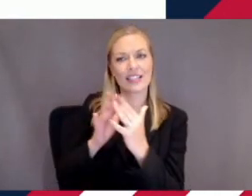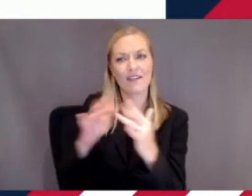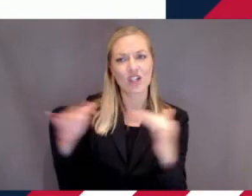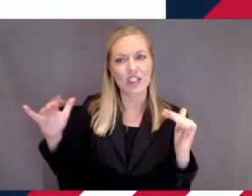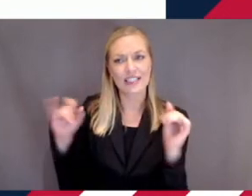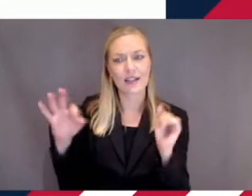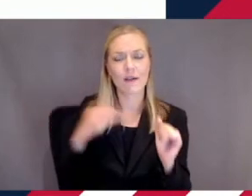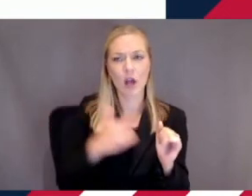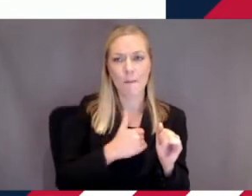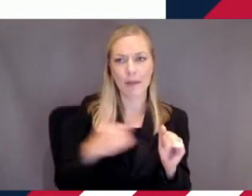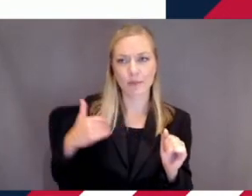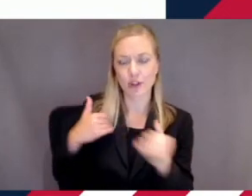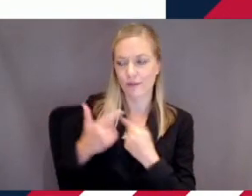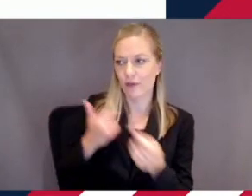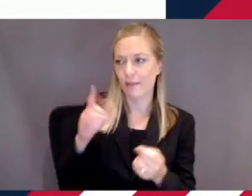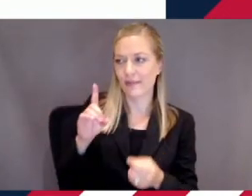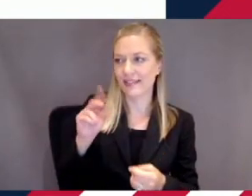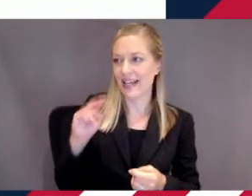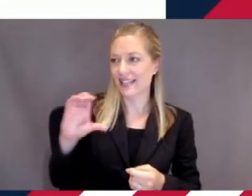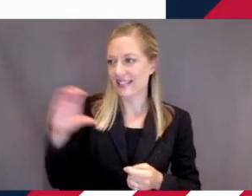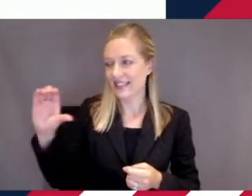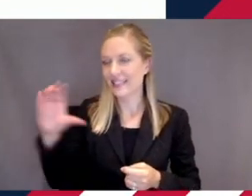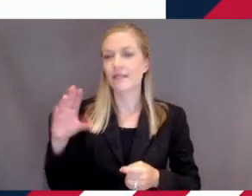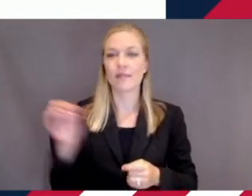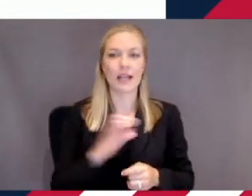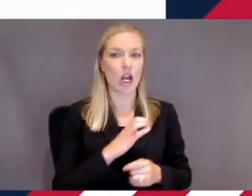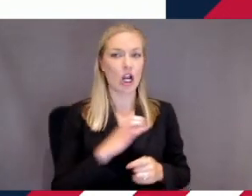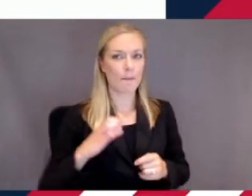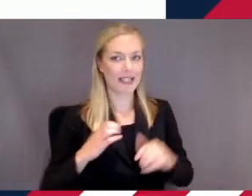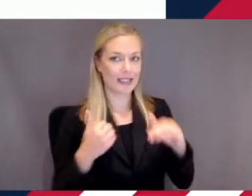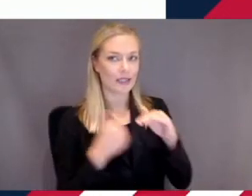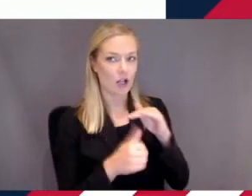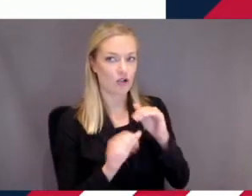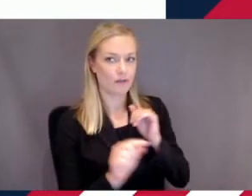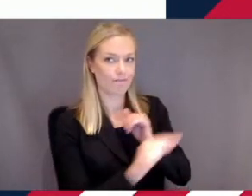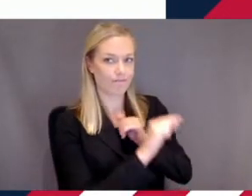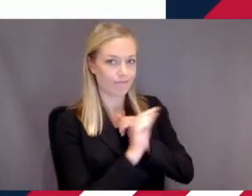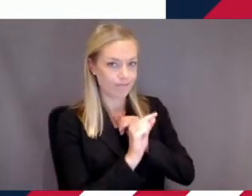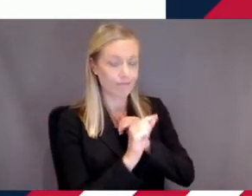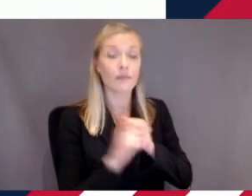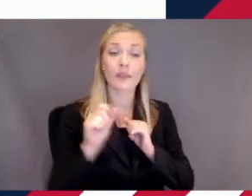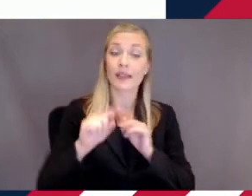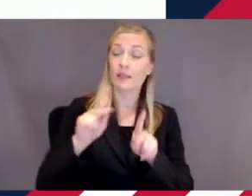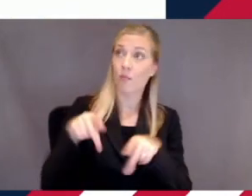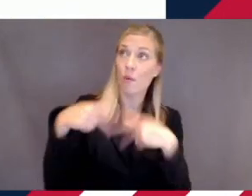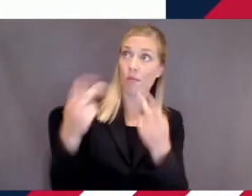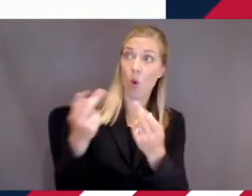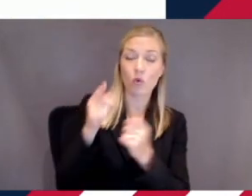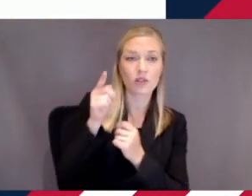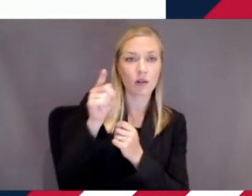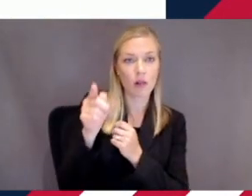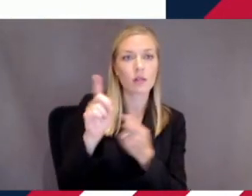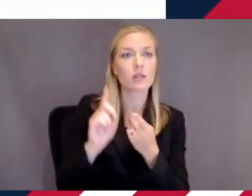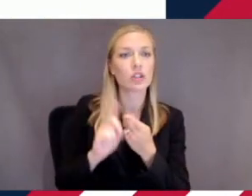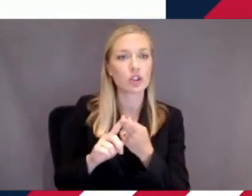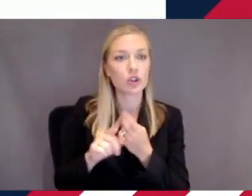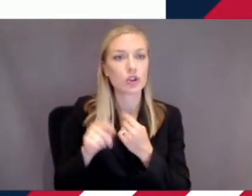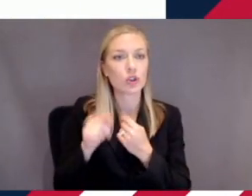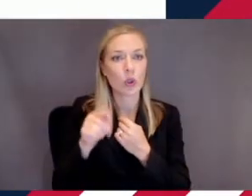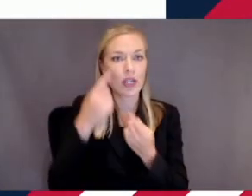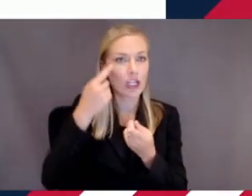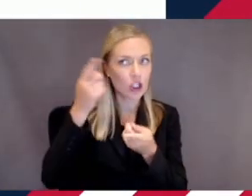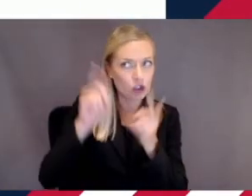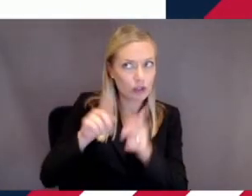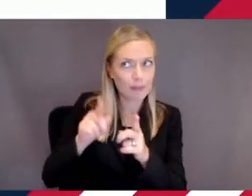standing committees. This proposal is a mechanism to implement the agreements and initiatives reached by the Unity